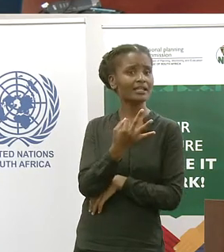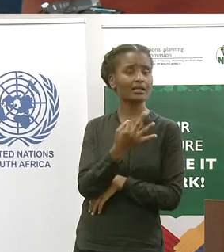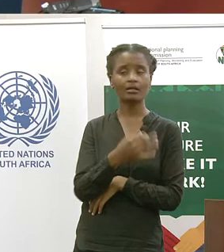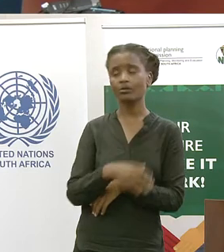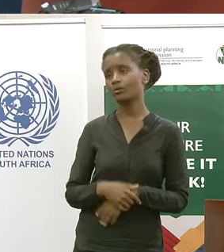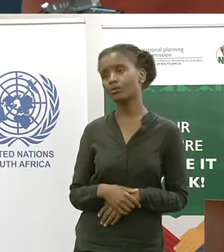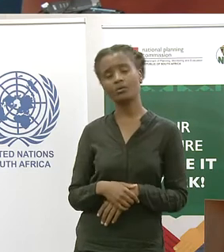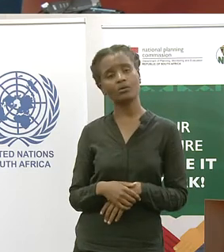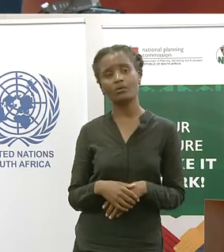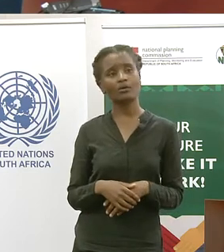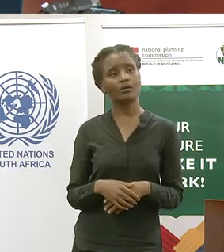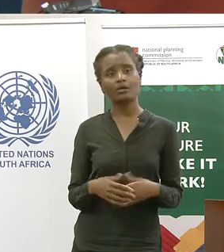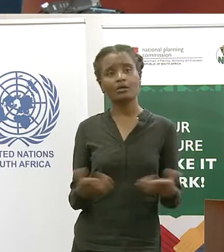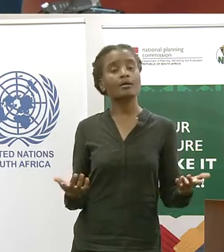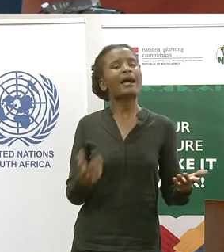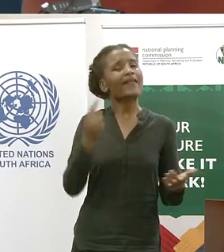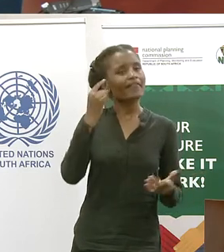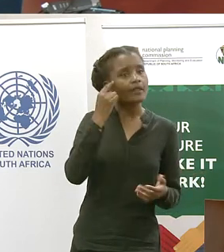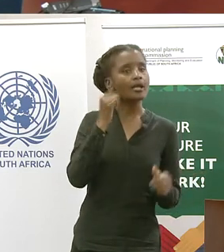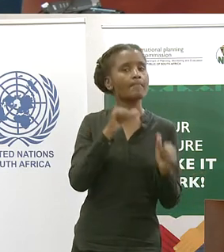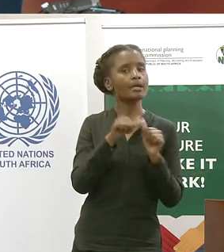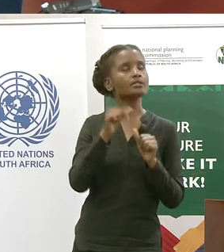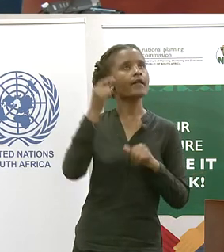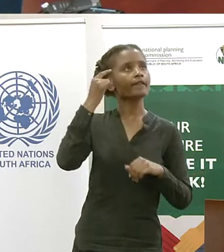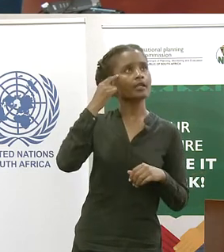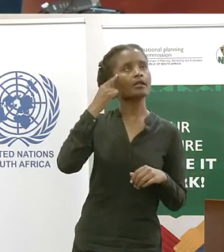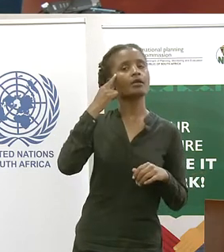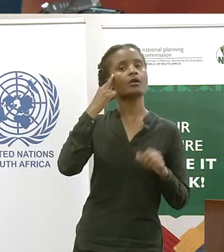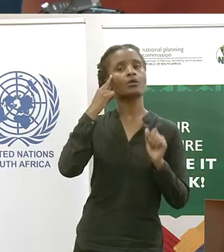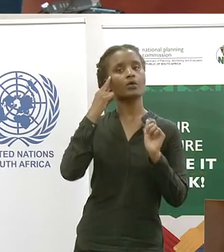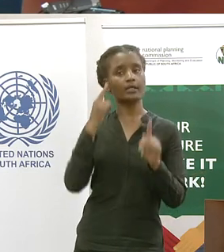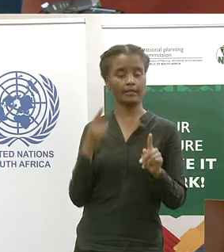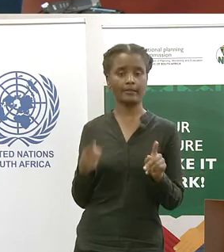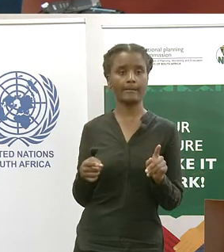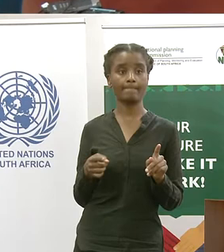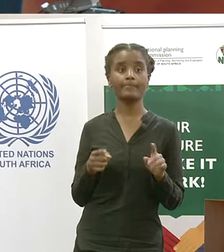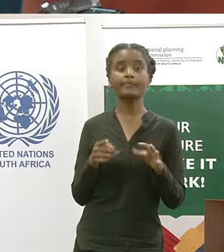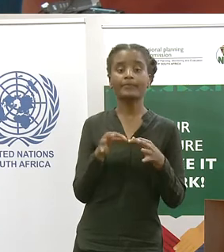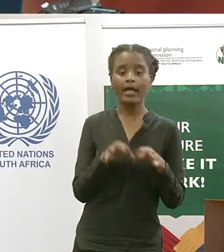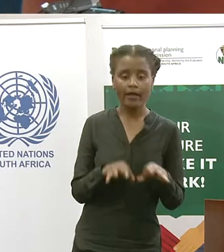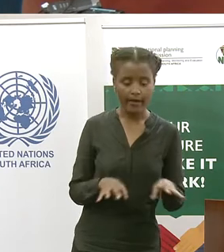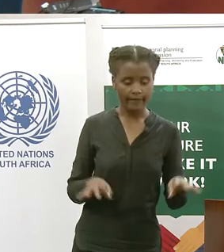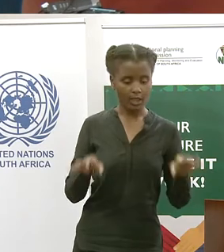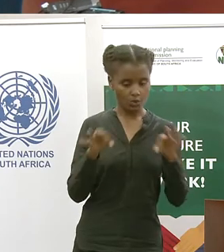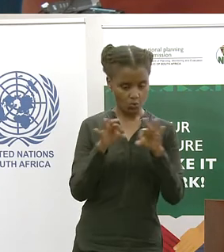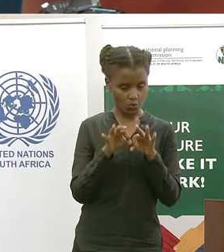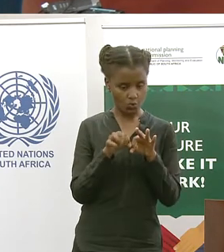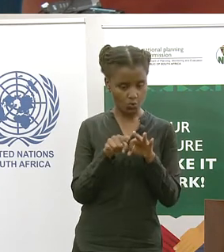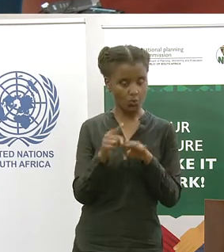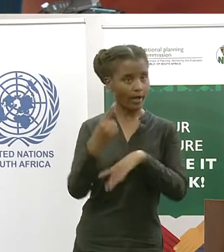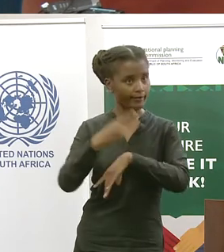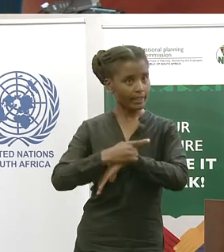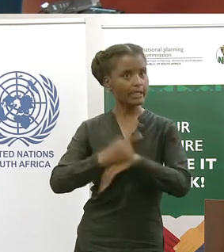And I think we also should think of how can we bring value. Remember what